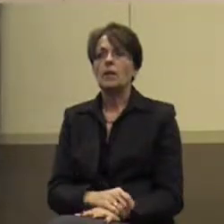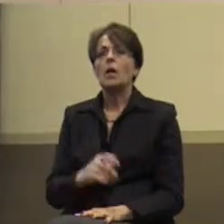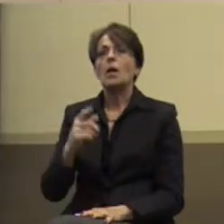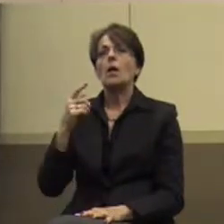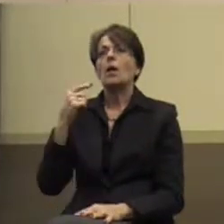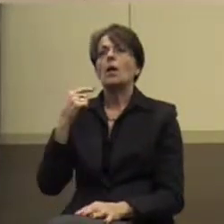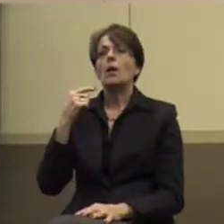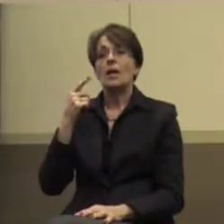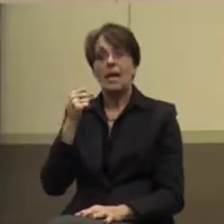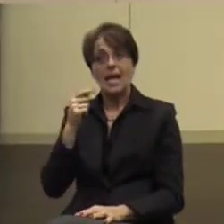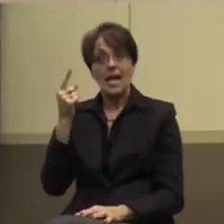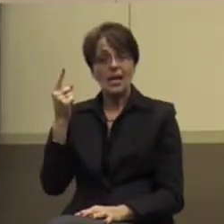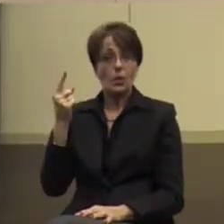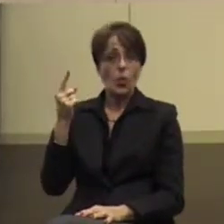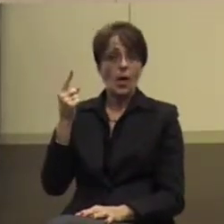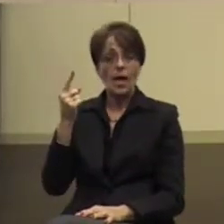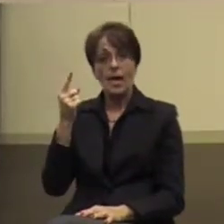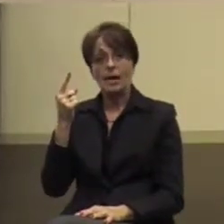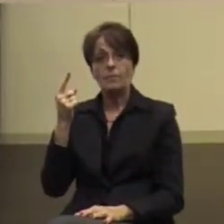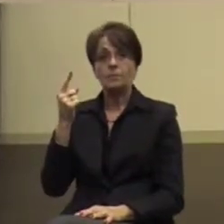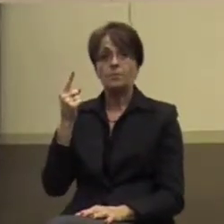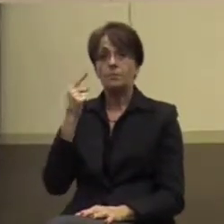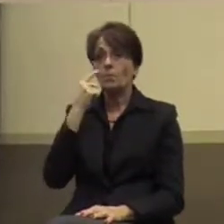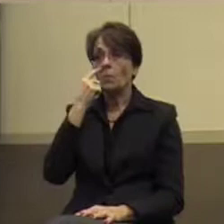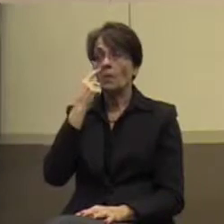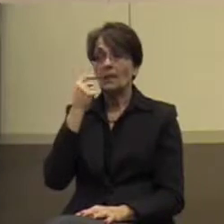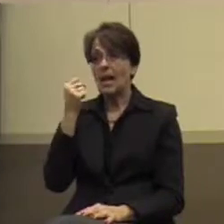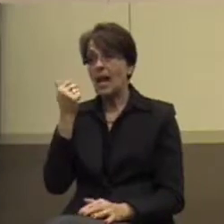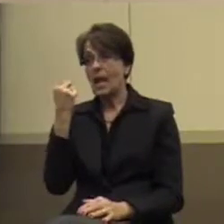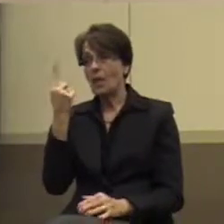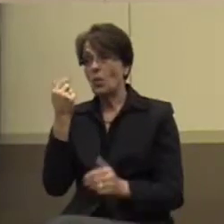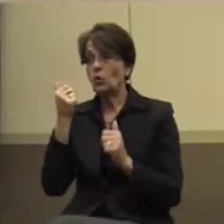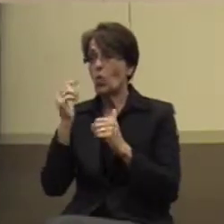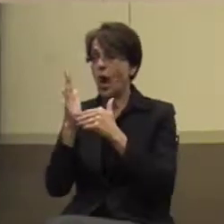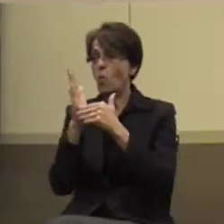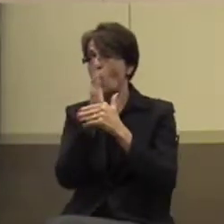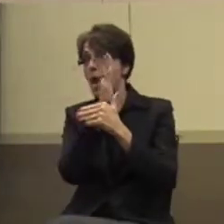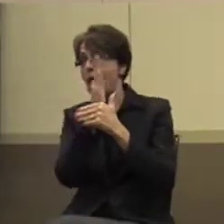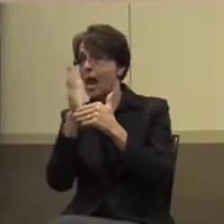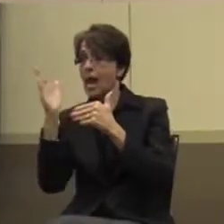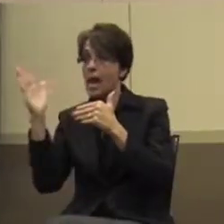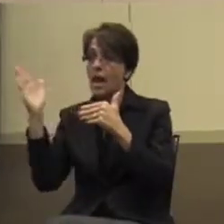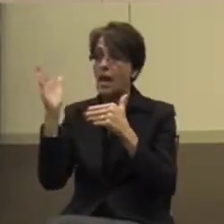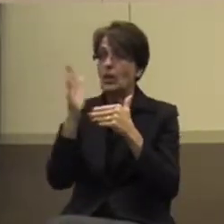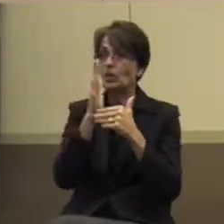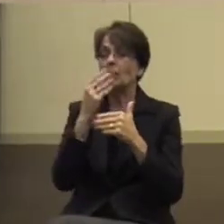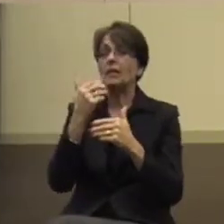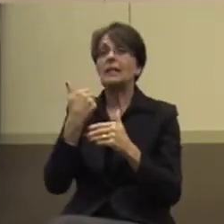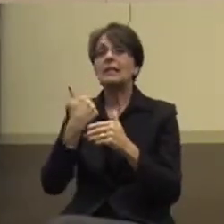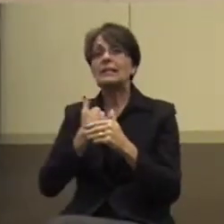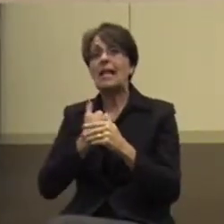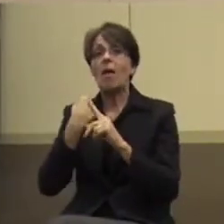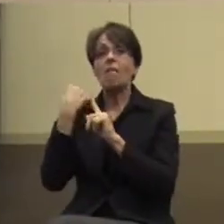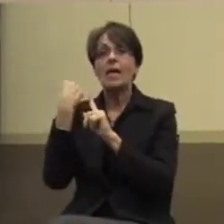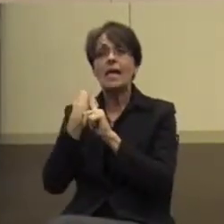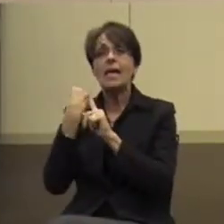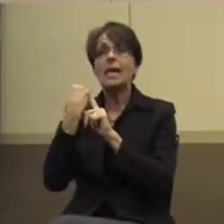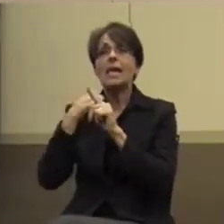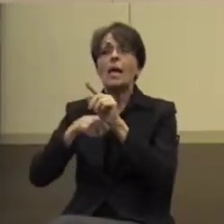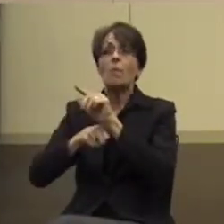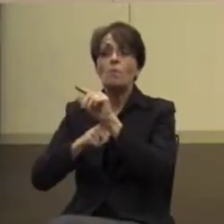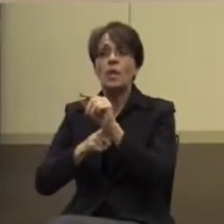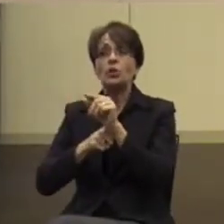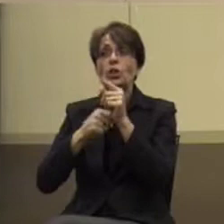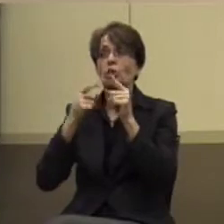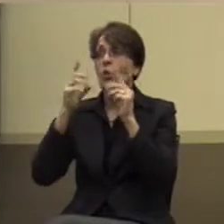I mean, we had a range. Anybody want to did anybody take a stab at like just a range of like the self-hitting and pinching during